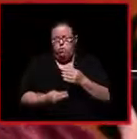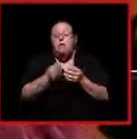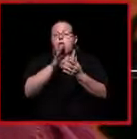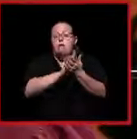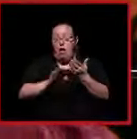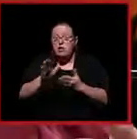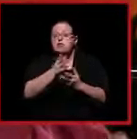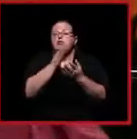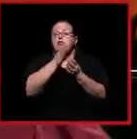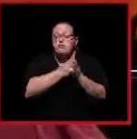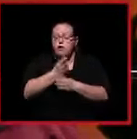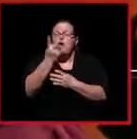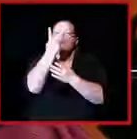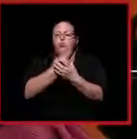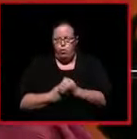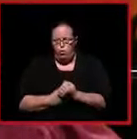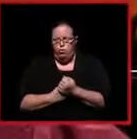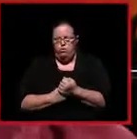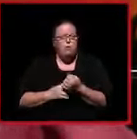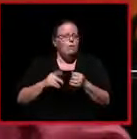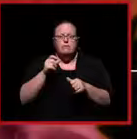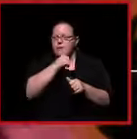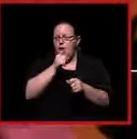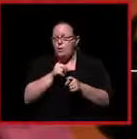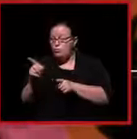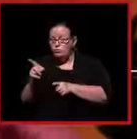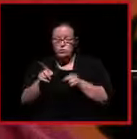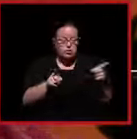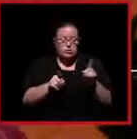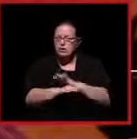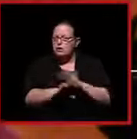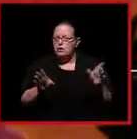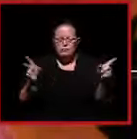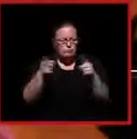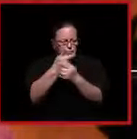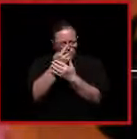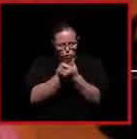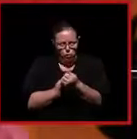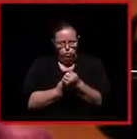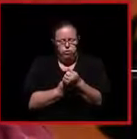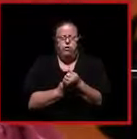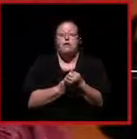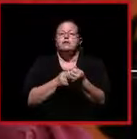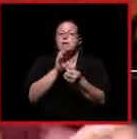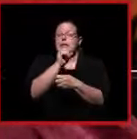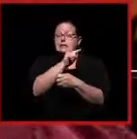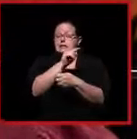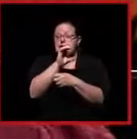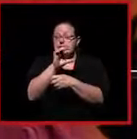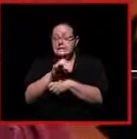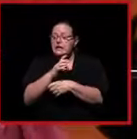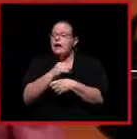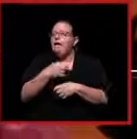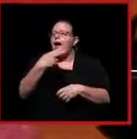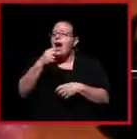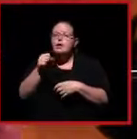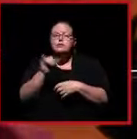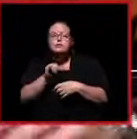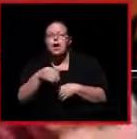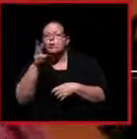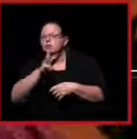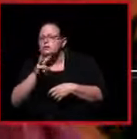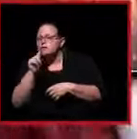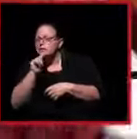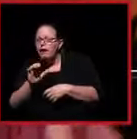old debate is dead. This is what the shapers of STCC and high schools like Worcester Tech and